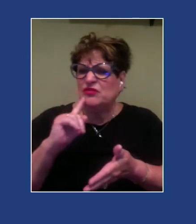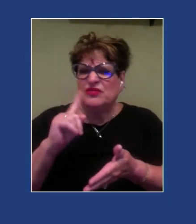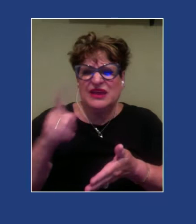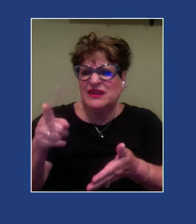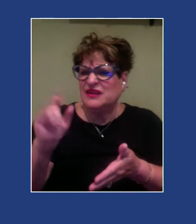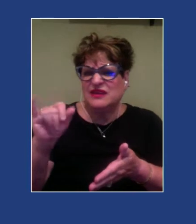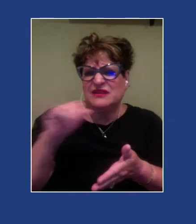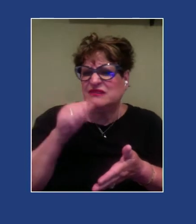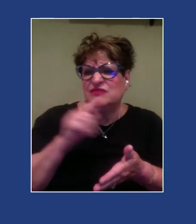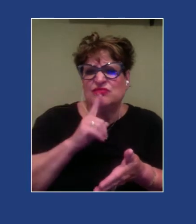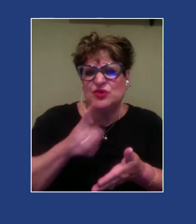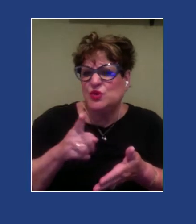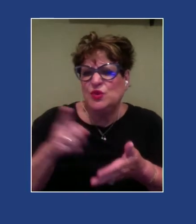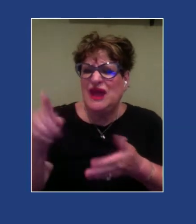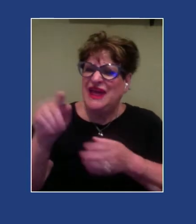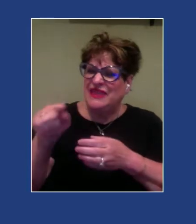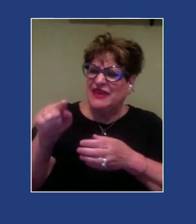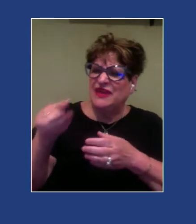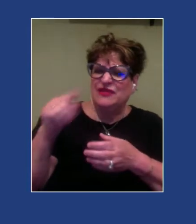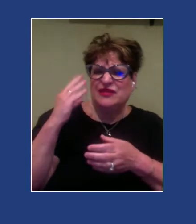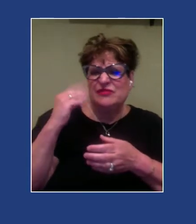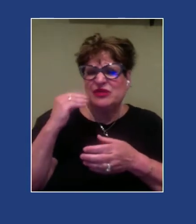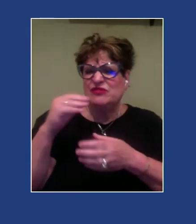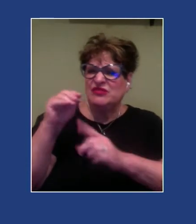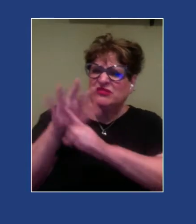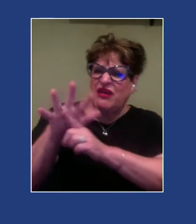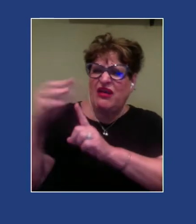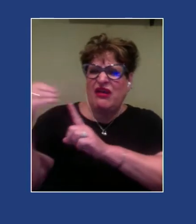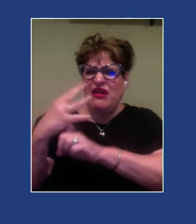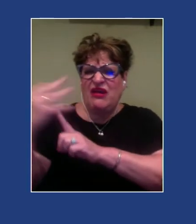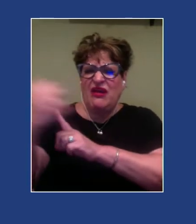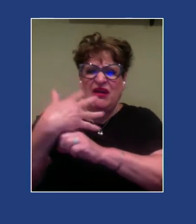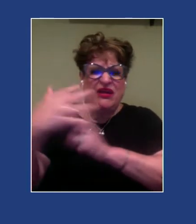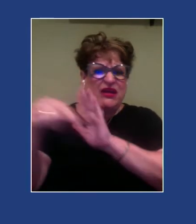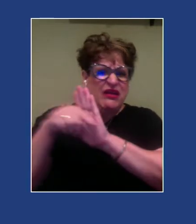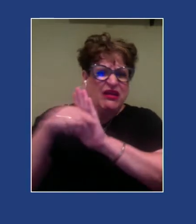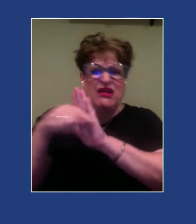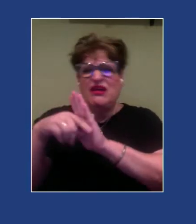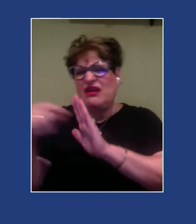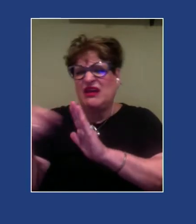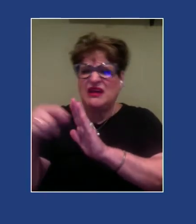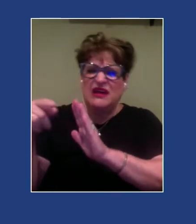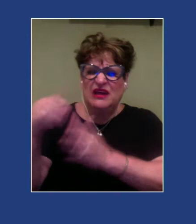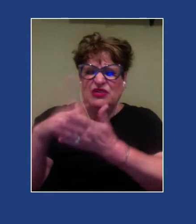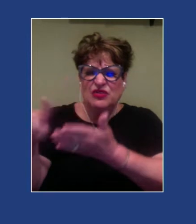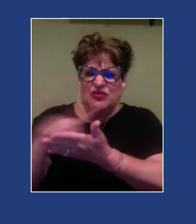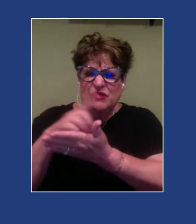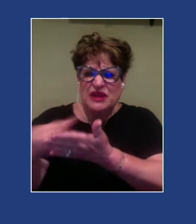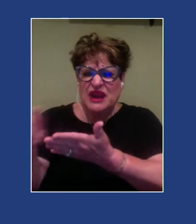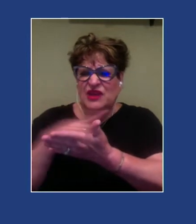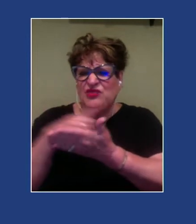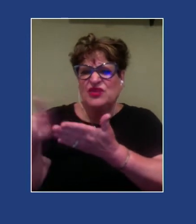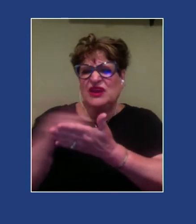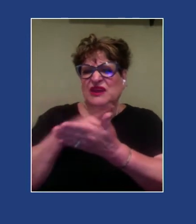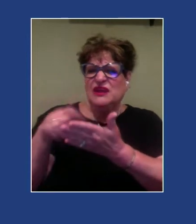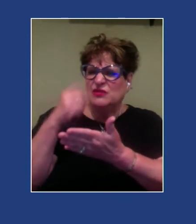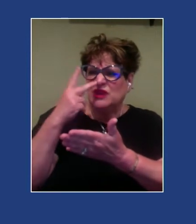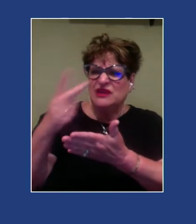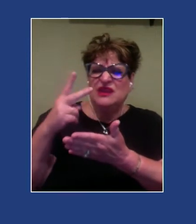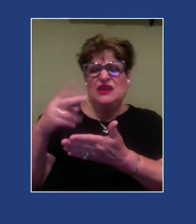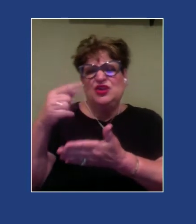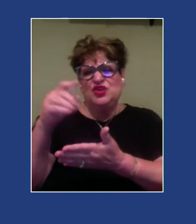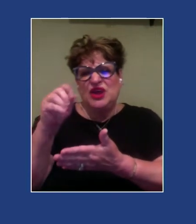what's going on. They're experiencing societal stigma, discrimination, and what we're seeing are manifestations of gender minority stress.